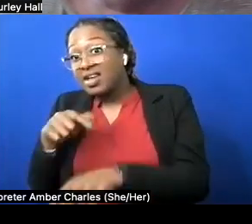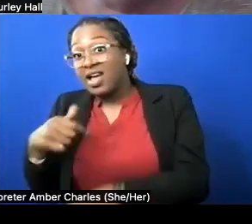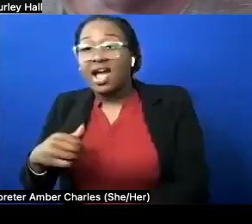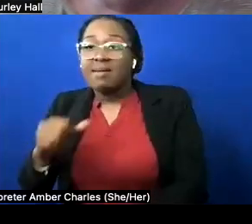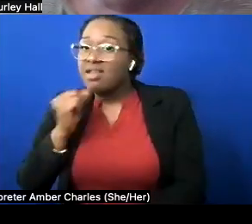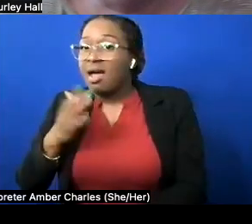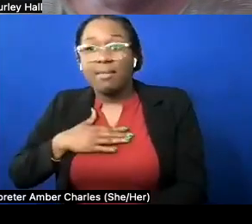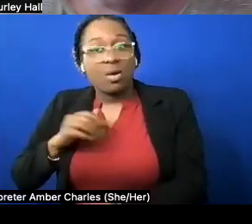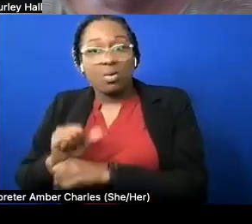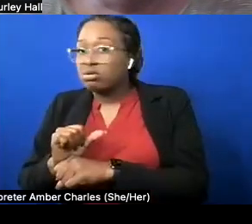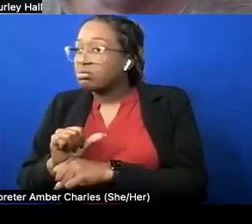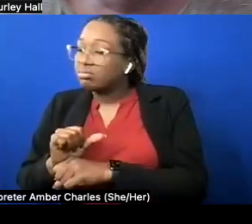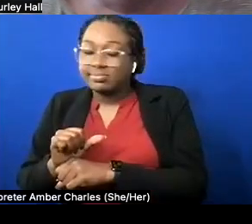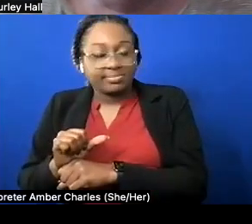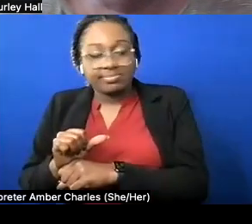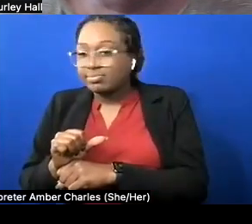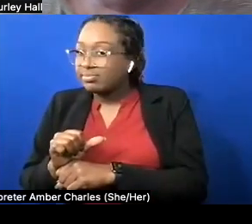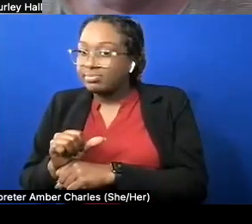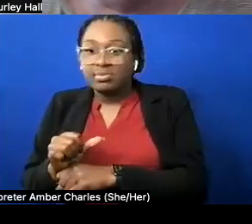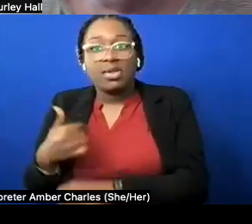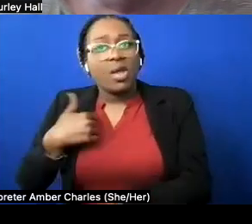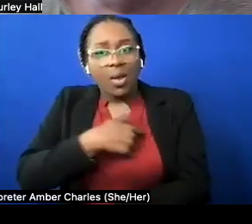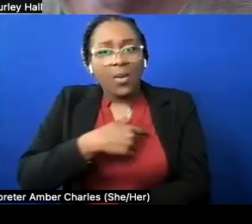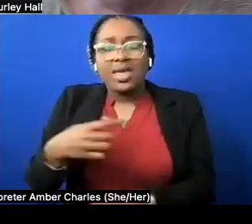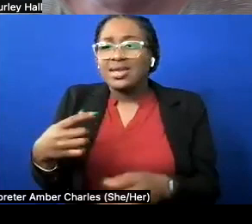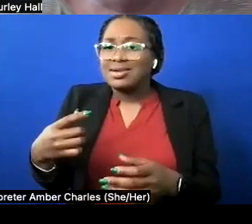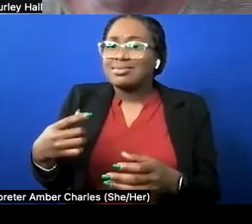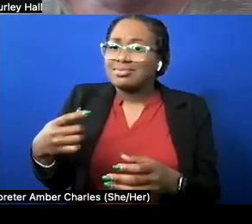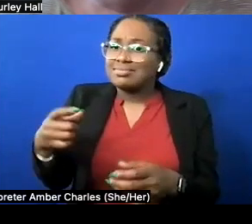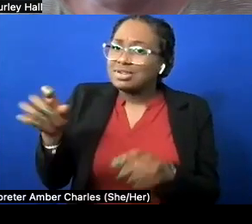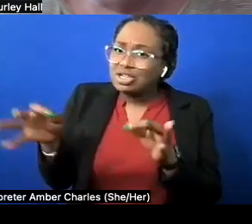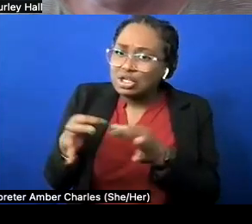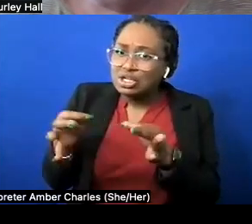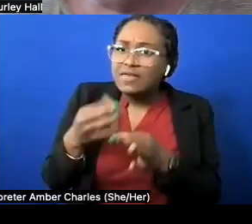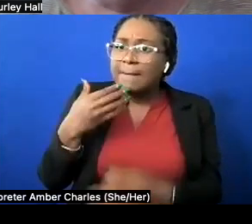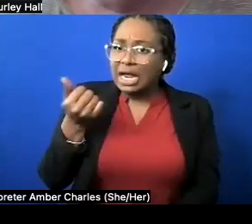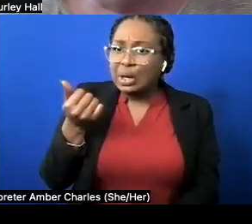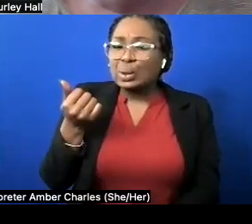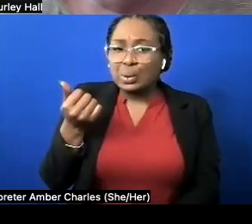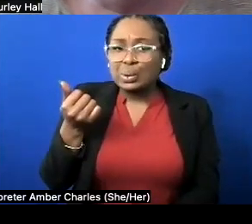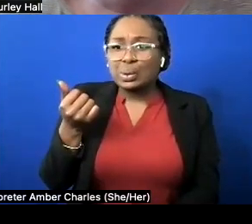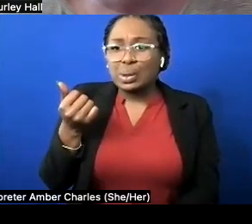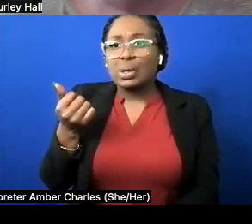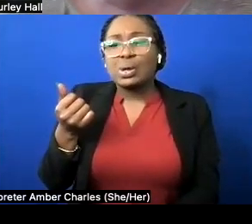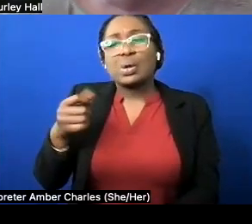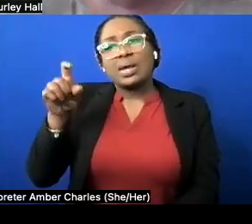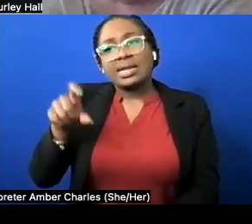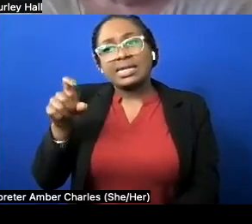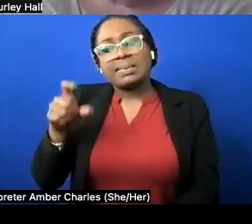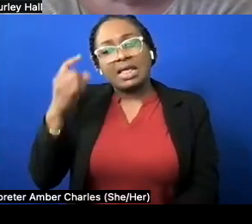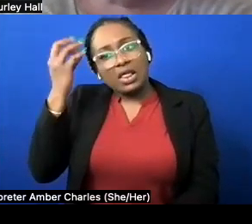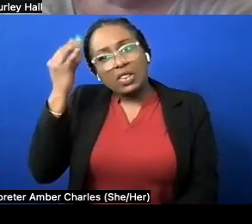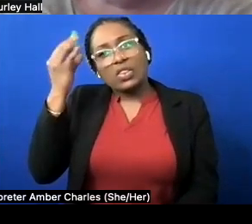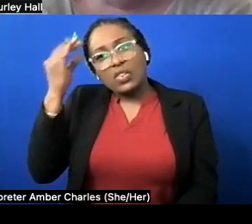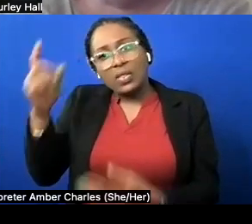work. We deserve better. Right? We deserve to be regarded in